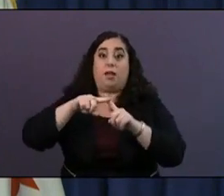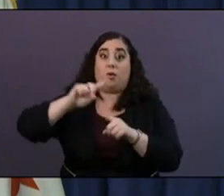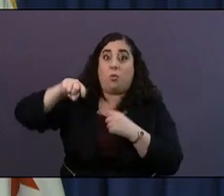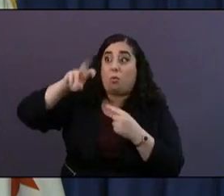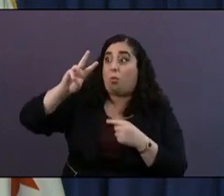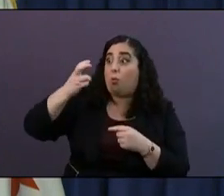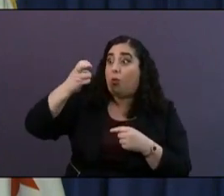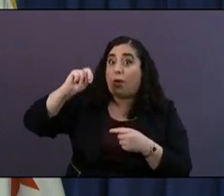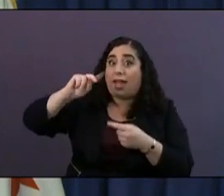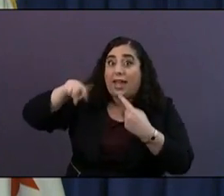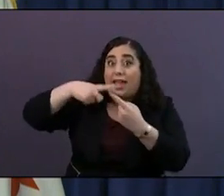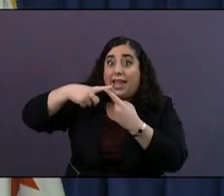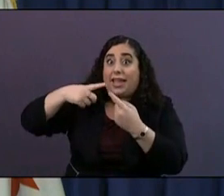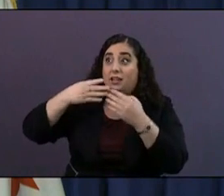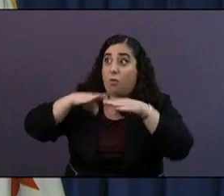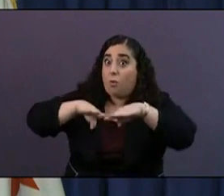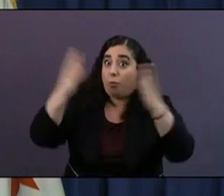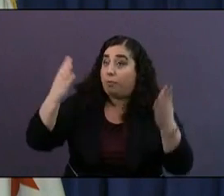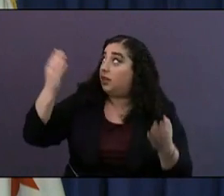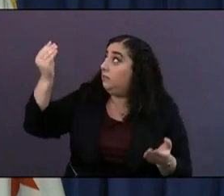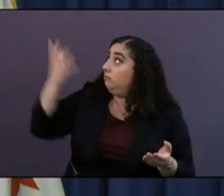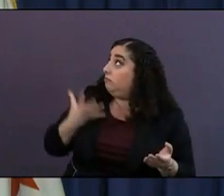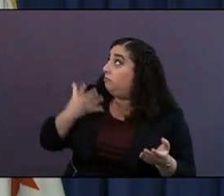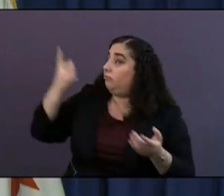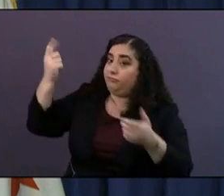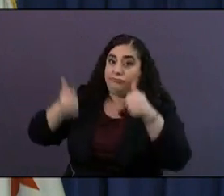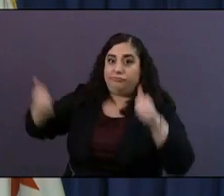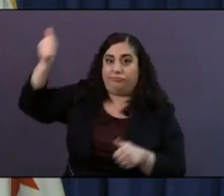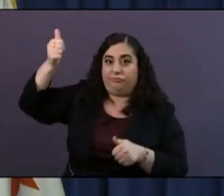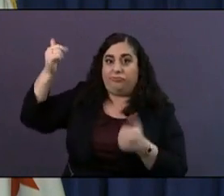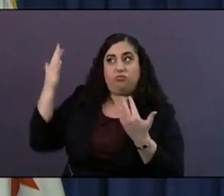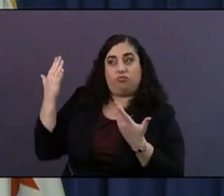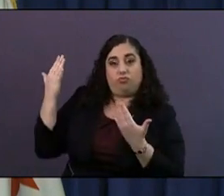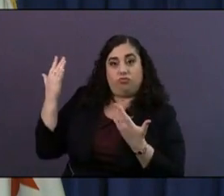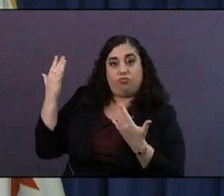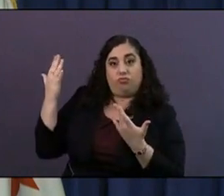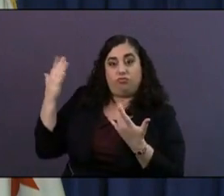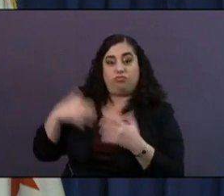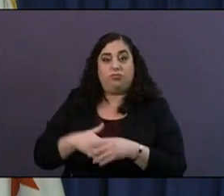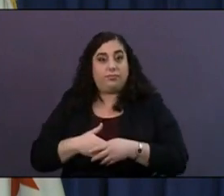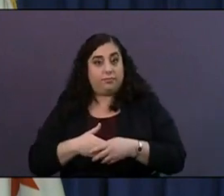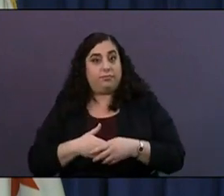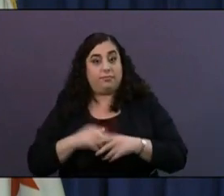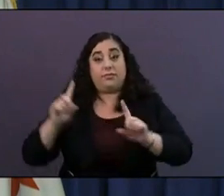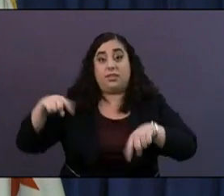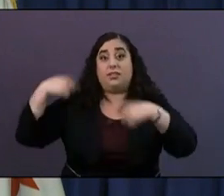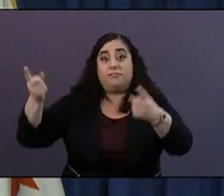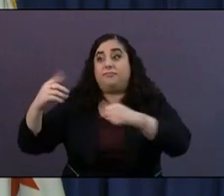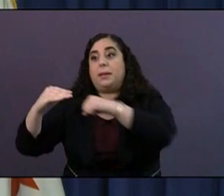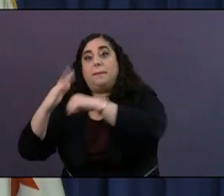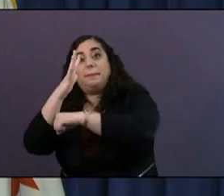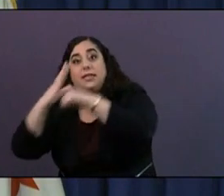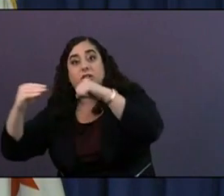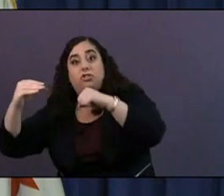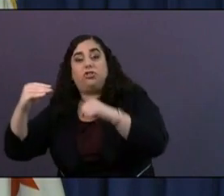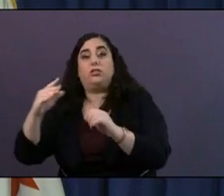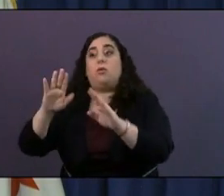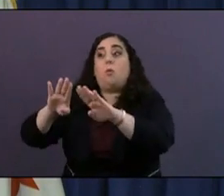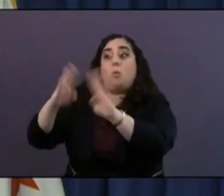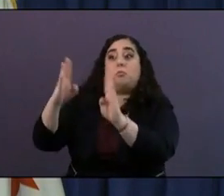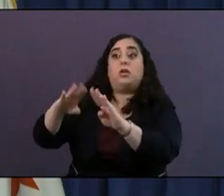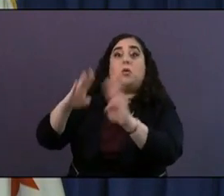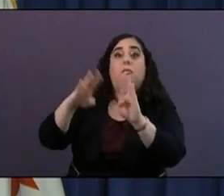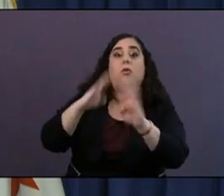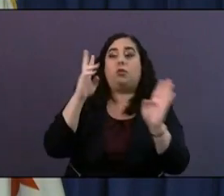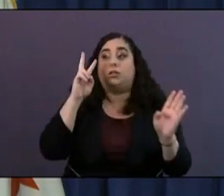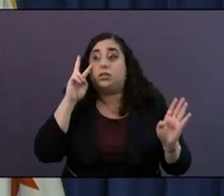and responsibly reactivate our local economy. We opened up beaches, of course, in a coordinated approach